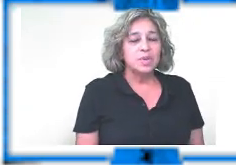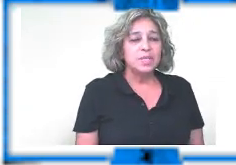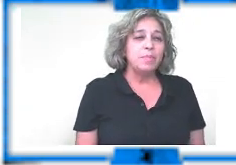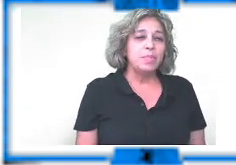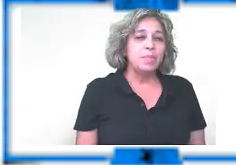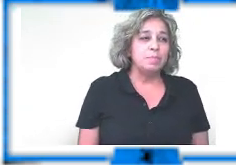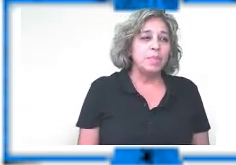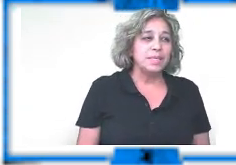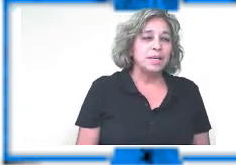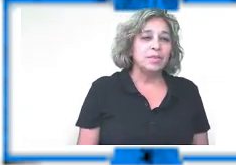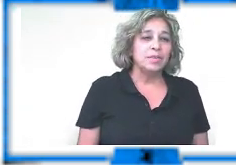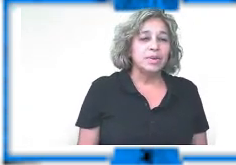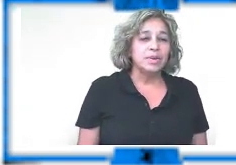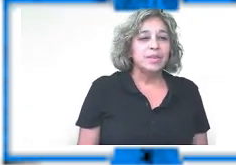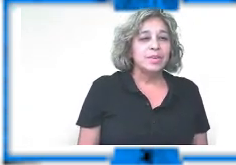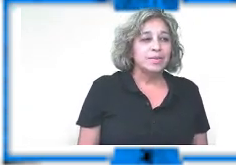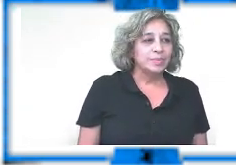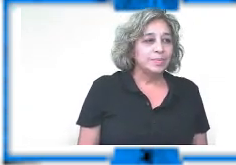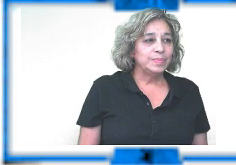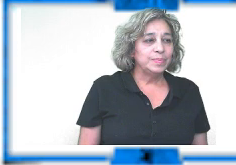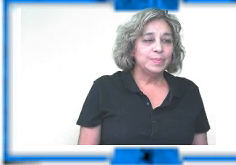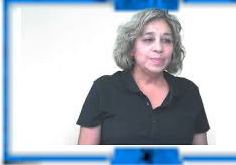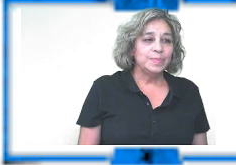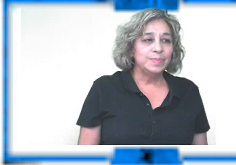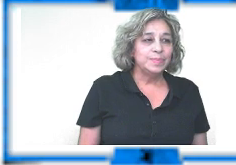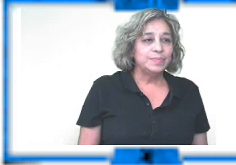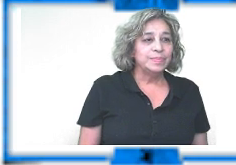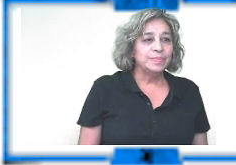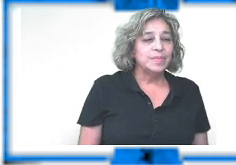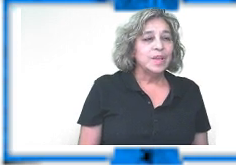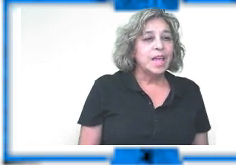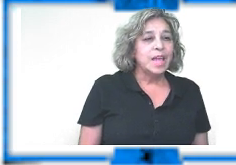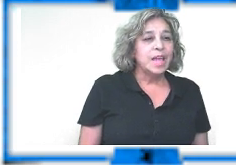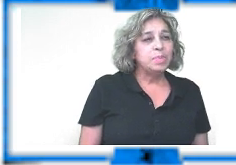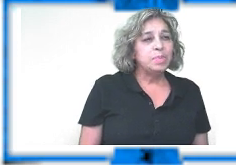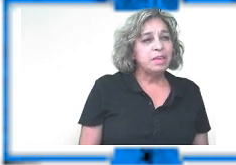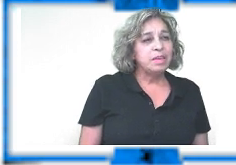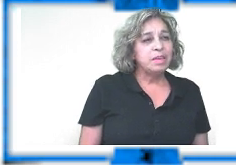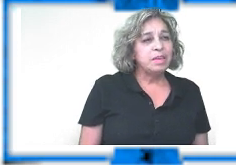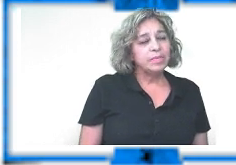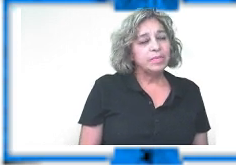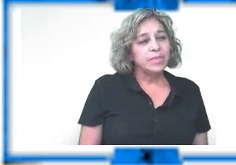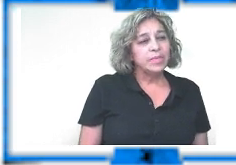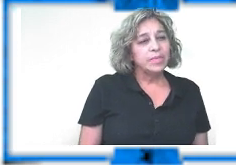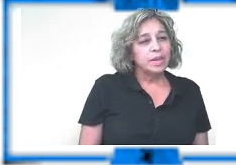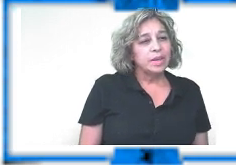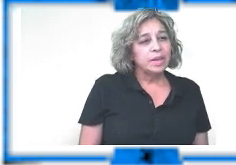to know what's happening in Mexico. Y tengo and I believe